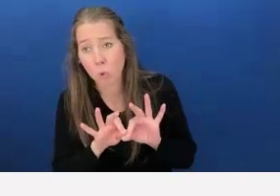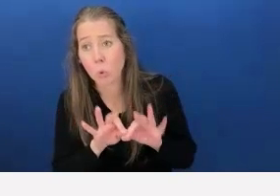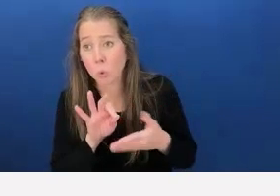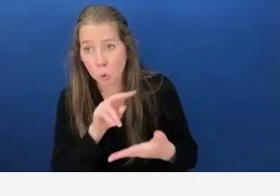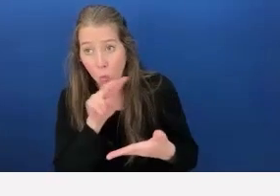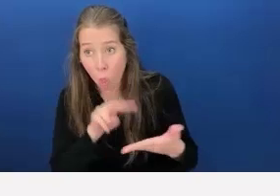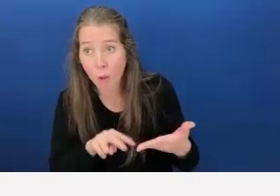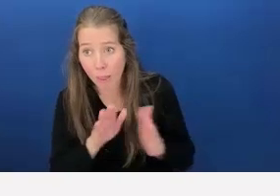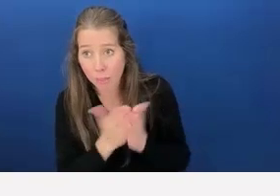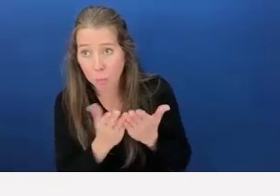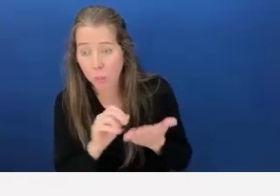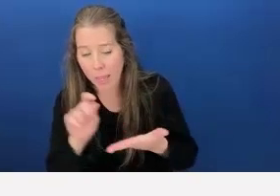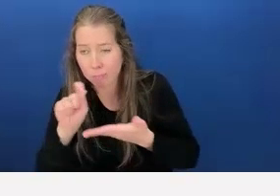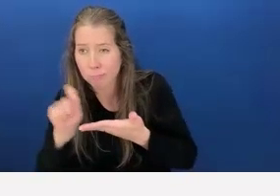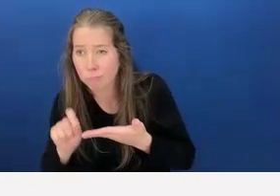just,